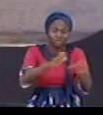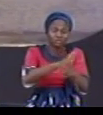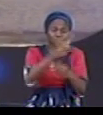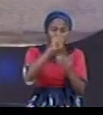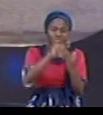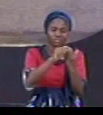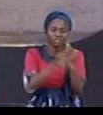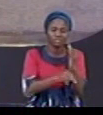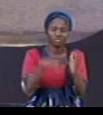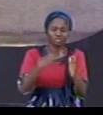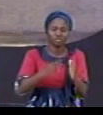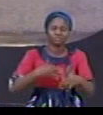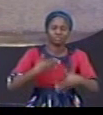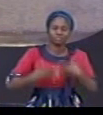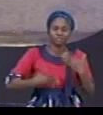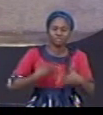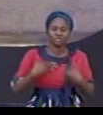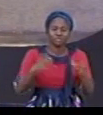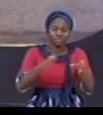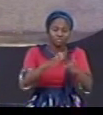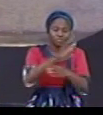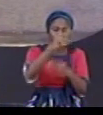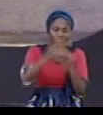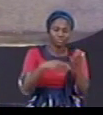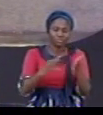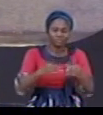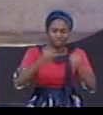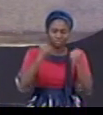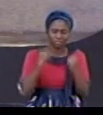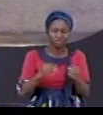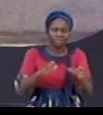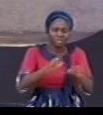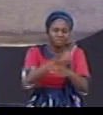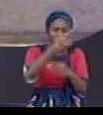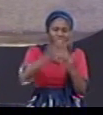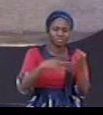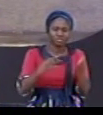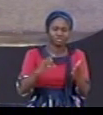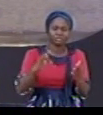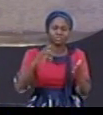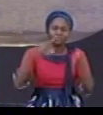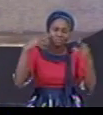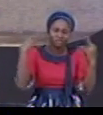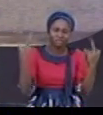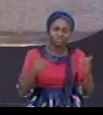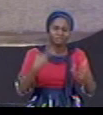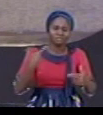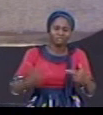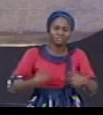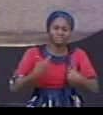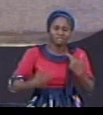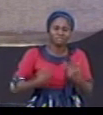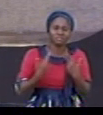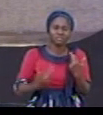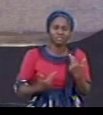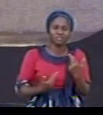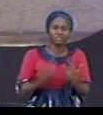joy, fullness of power, fullness of revival, fullness of